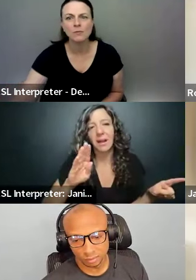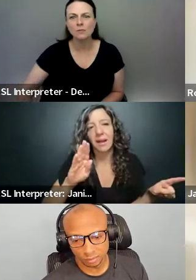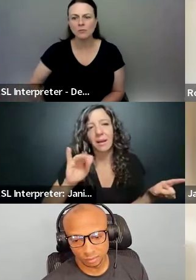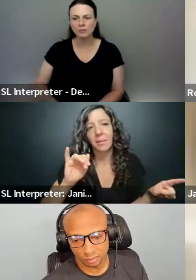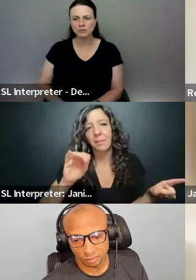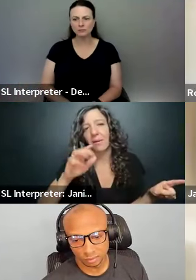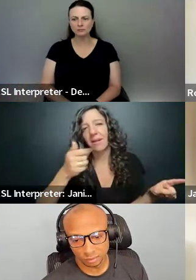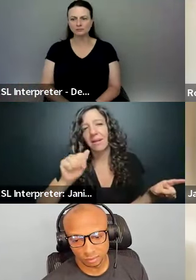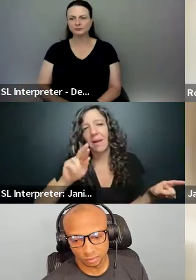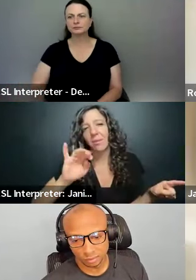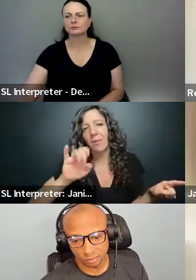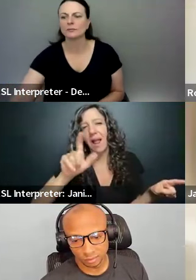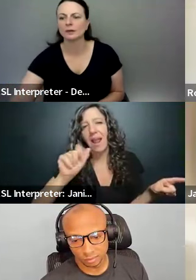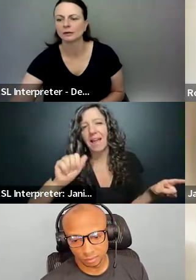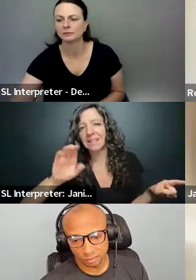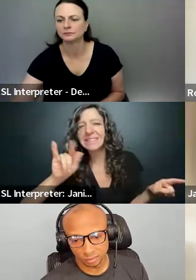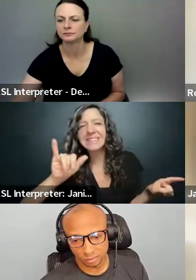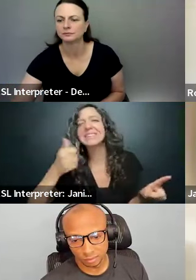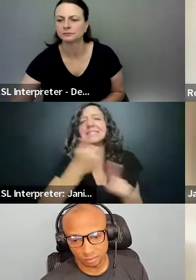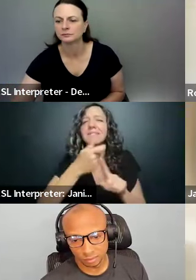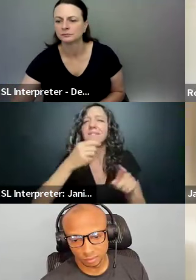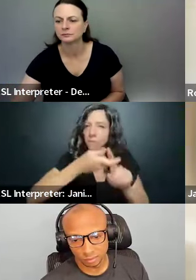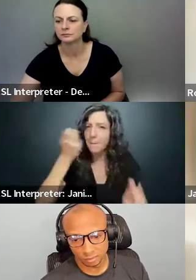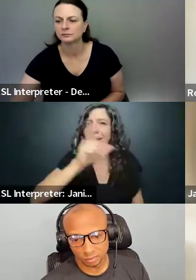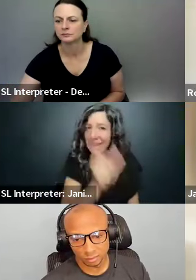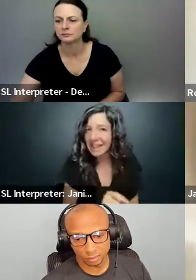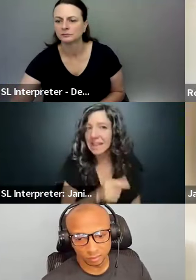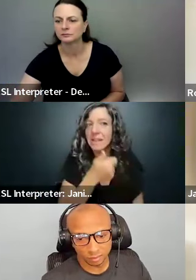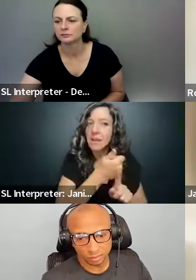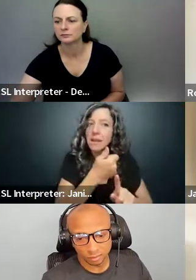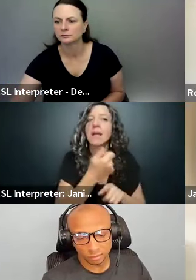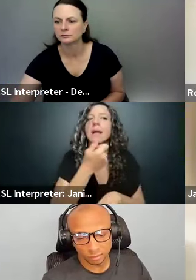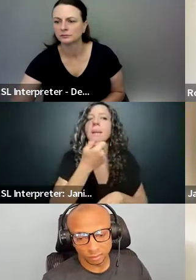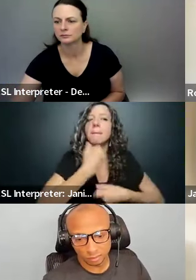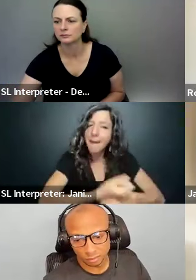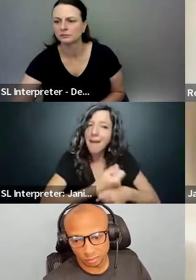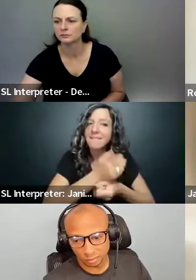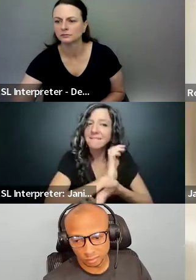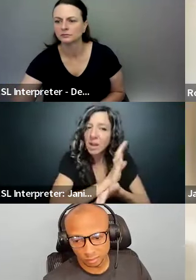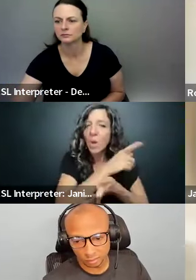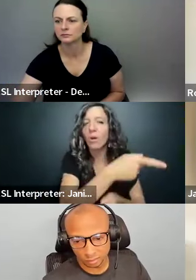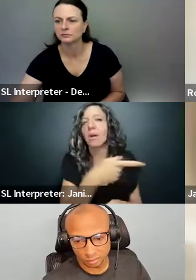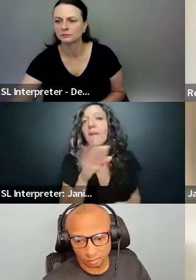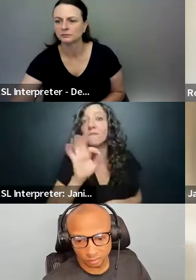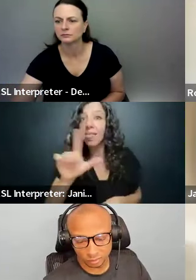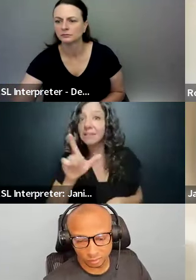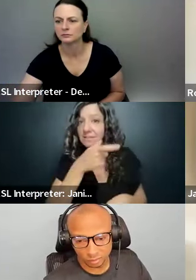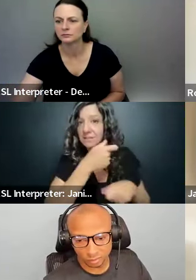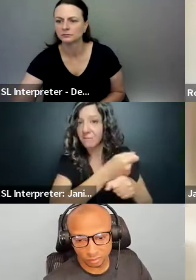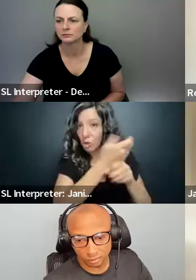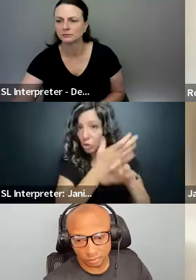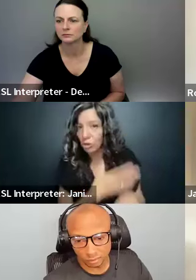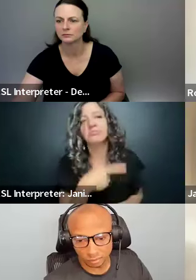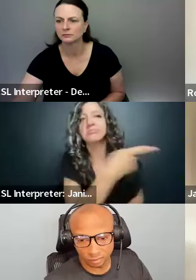based, video producer. He's a freelancer, and he wanted to volunteer, right? Like